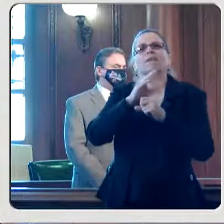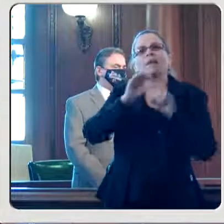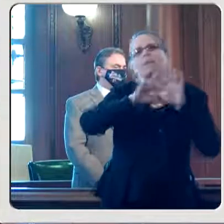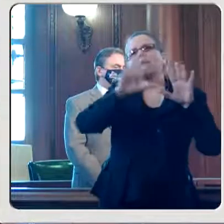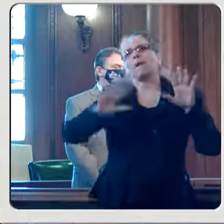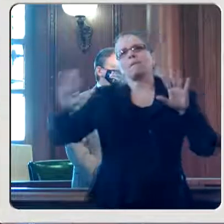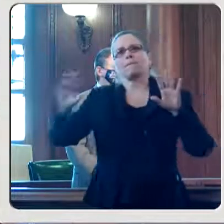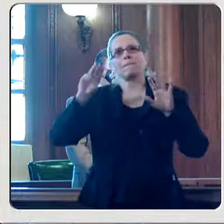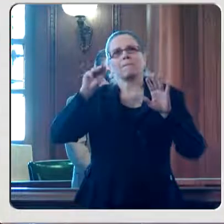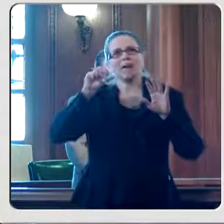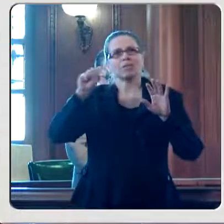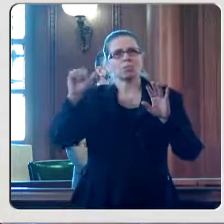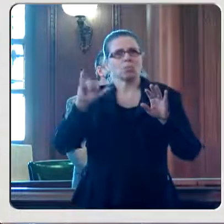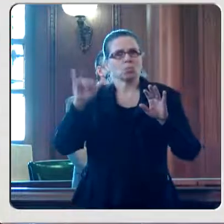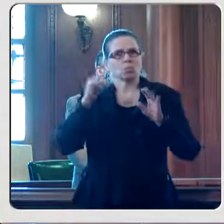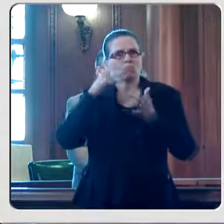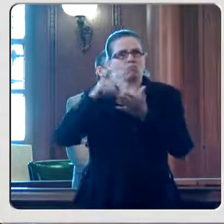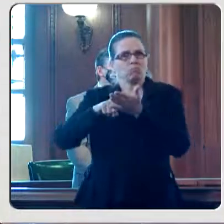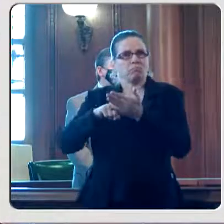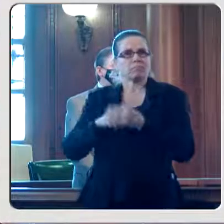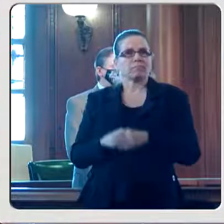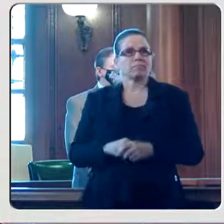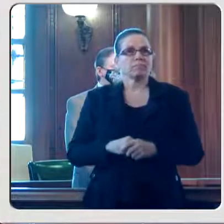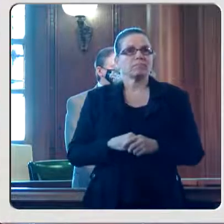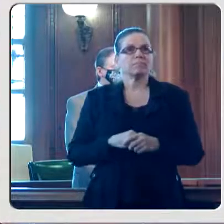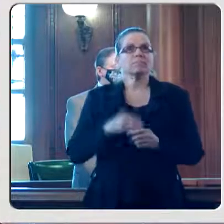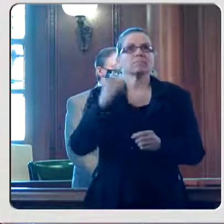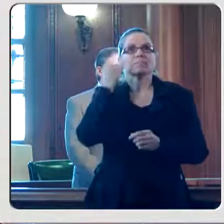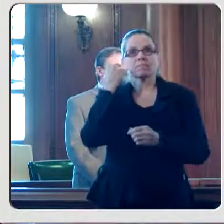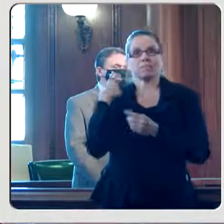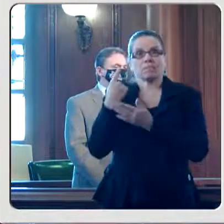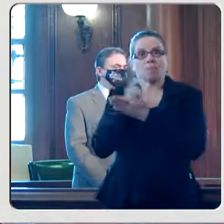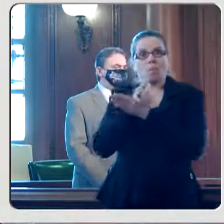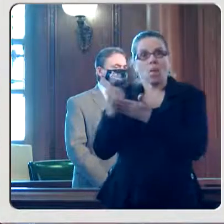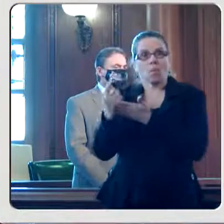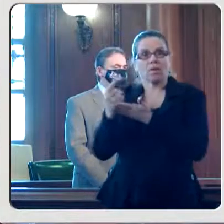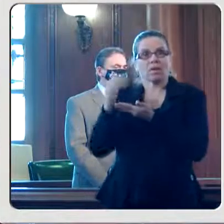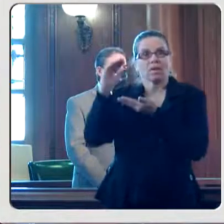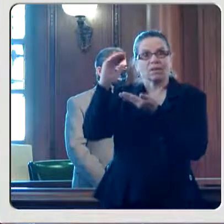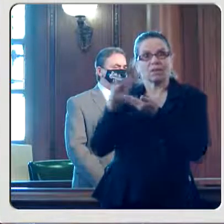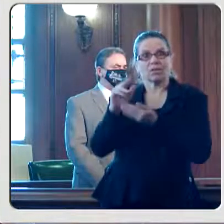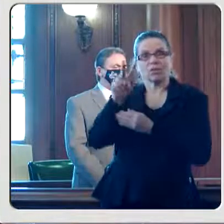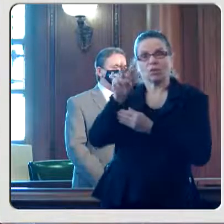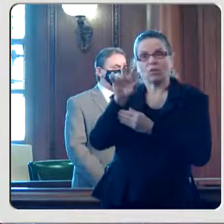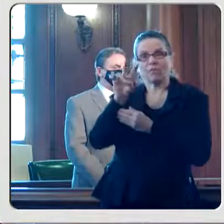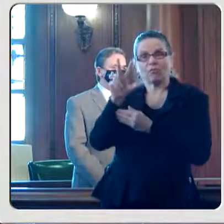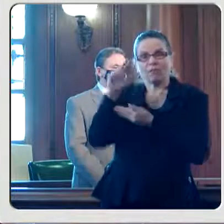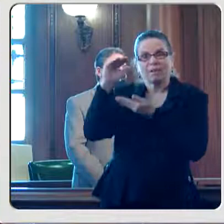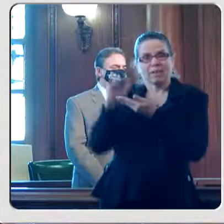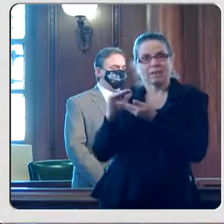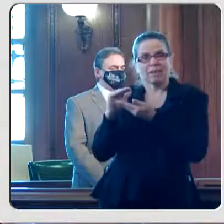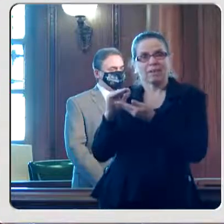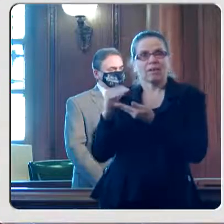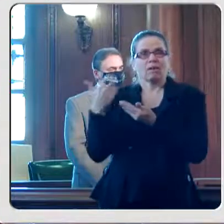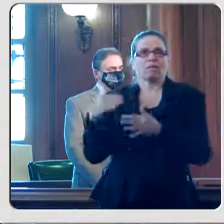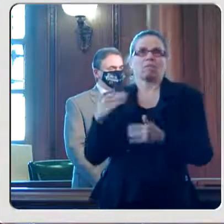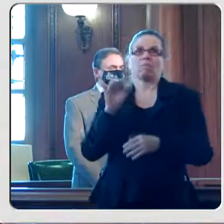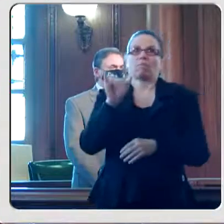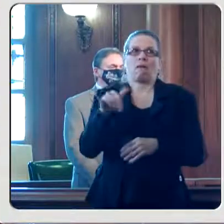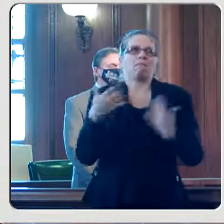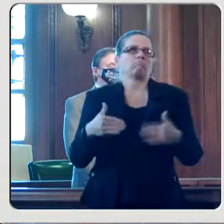having a decrease of 273 cases really is something that we